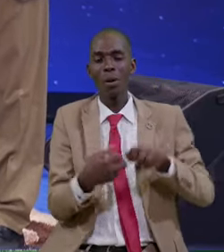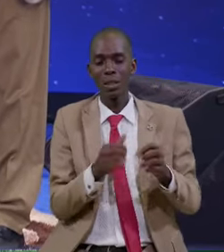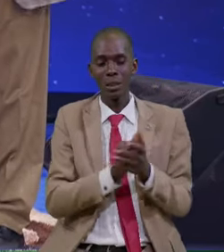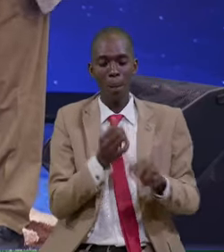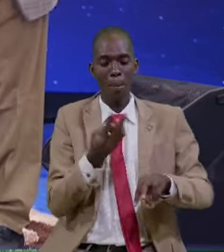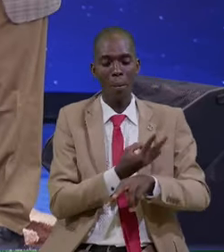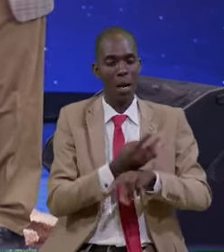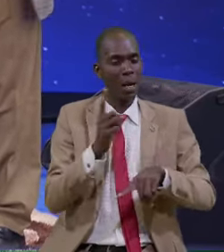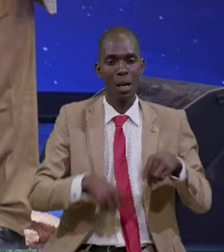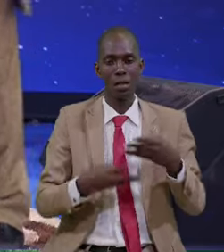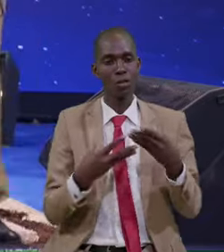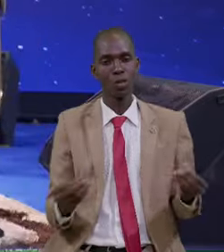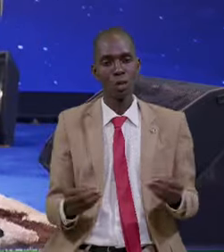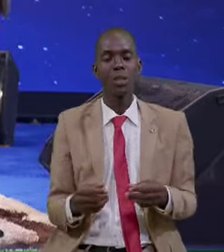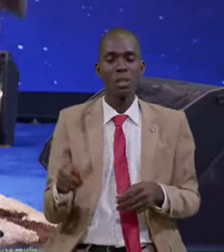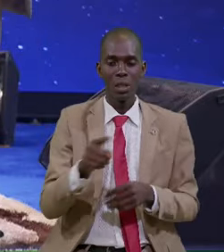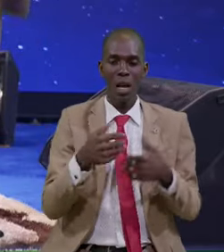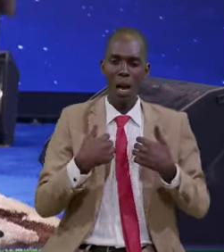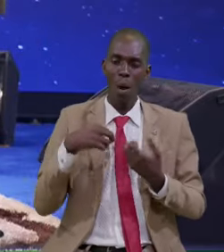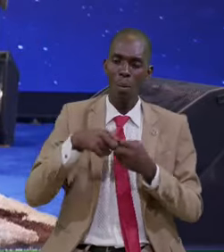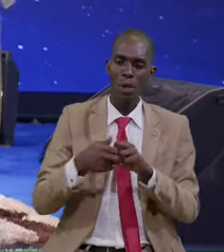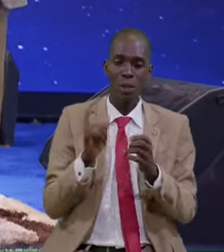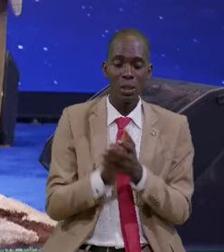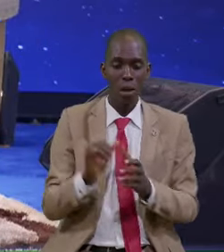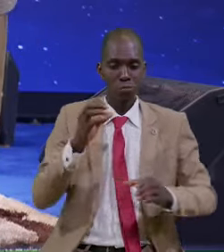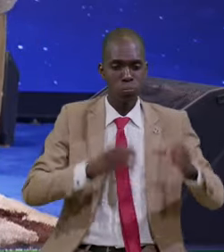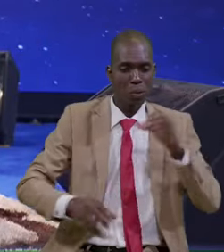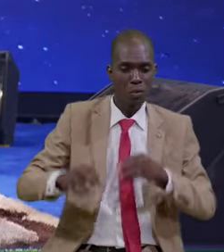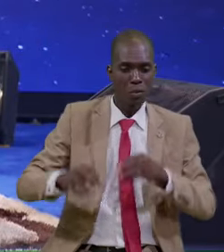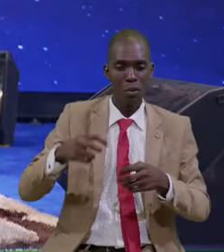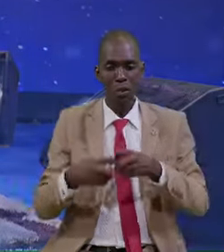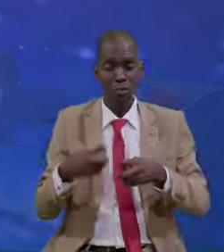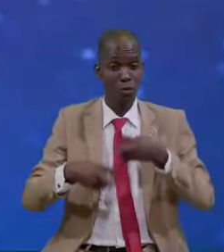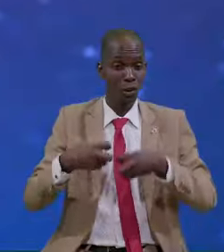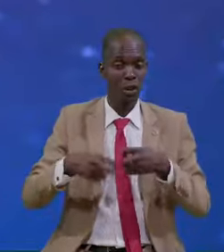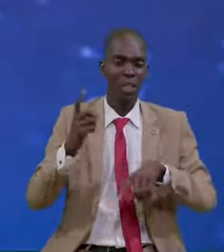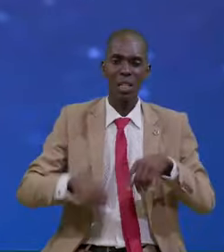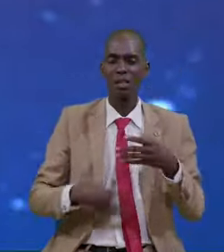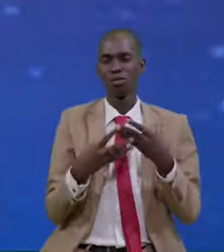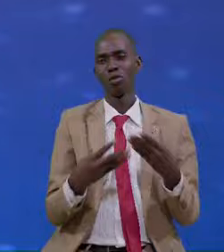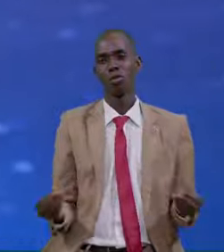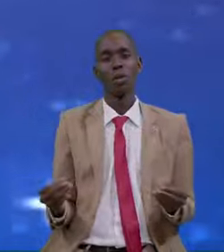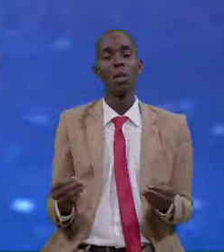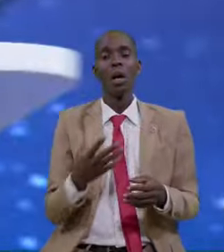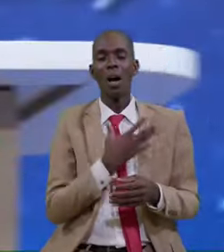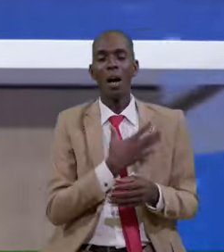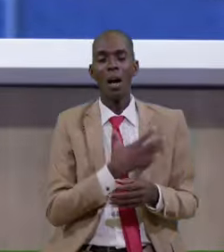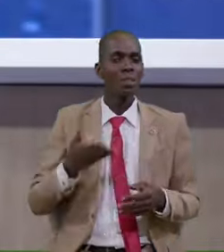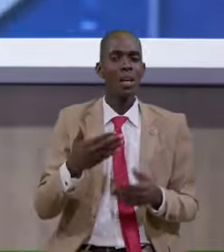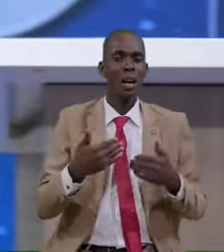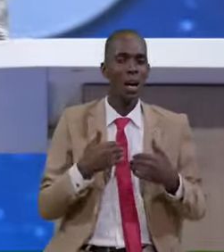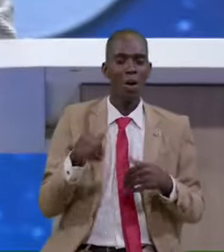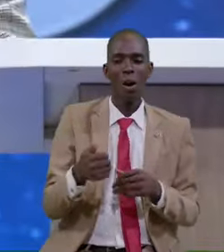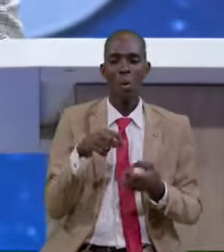solve. They have problems that chemistry, physics cannot stop. They have problems that quantum physics and whatever it